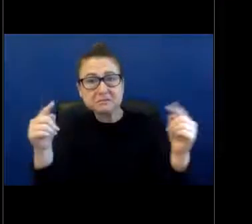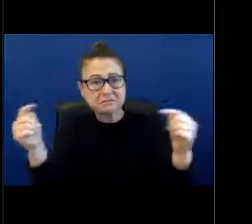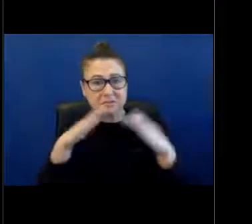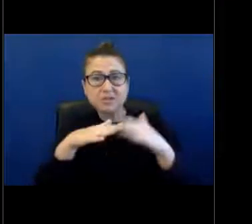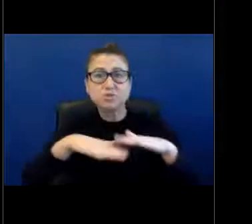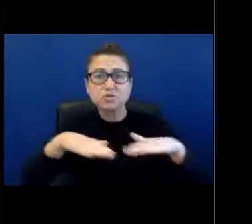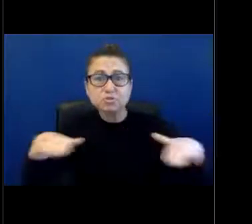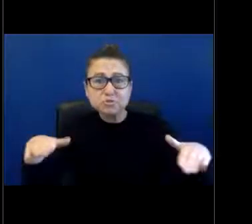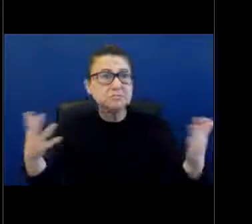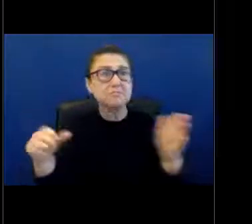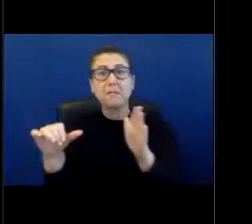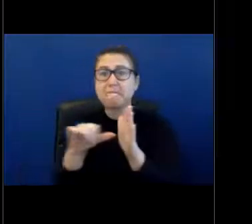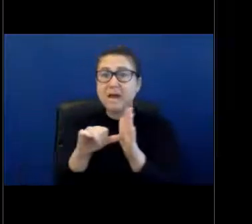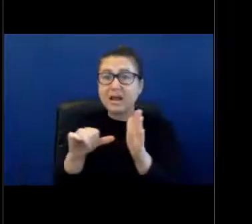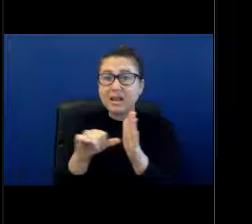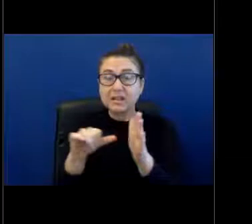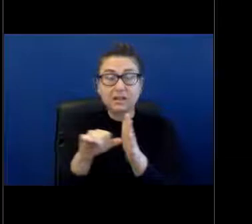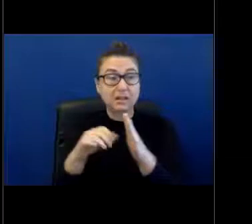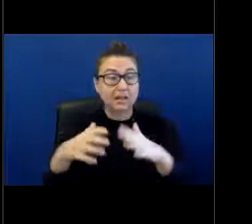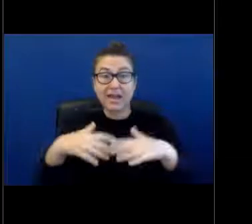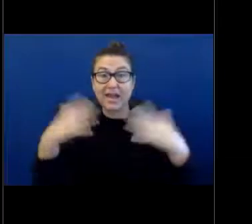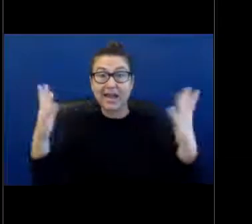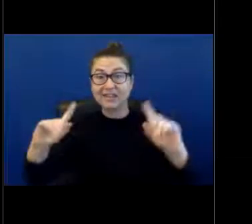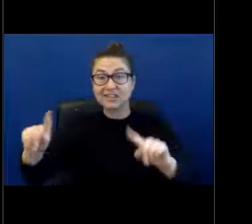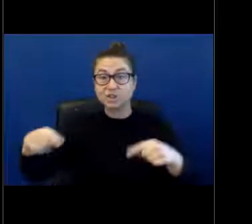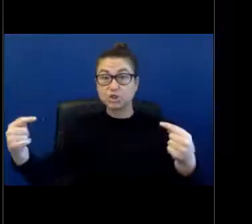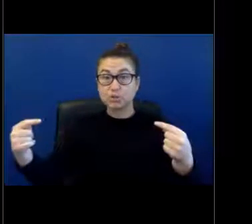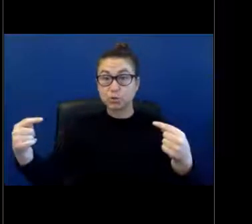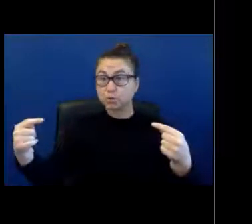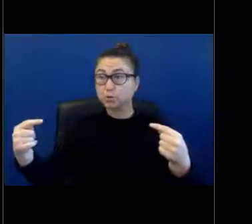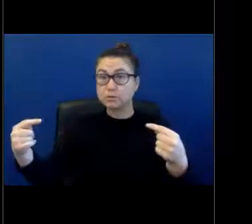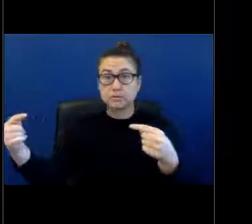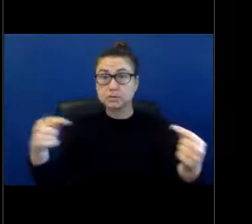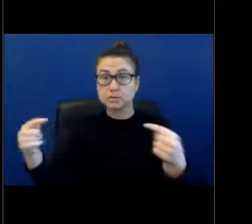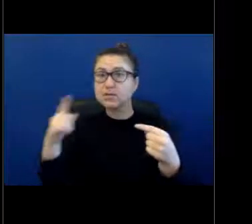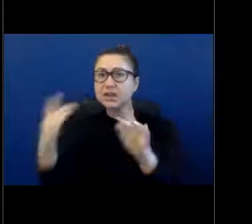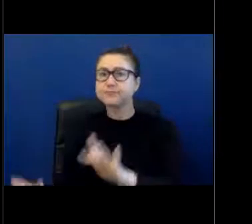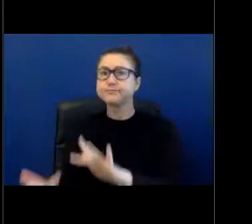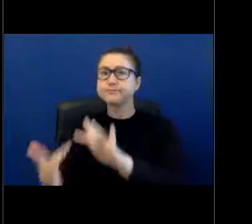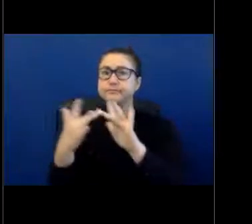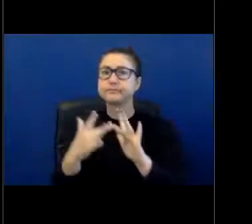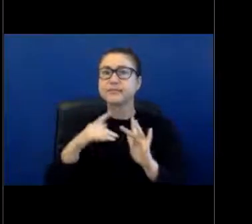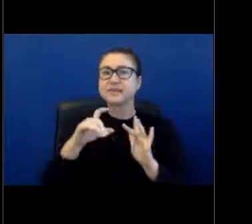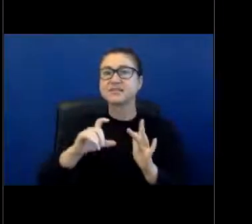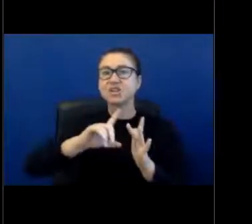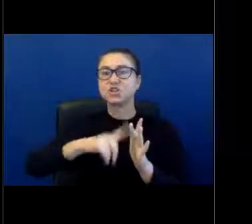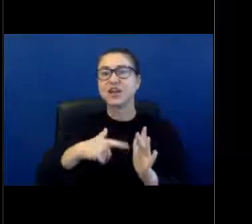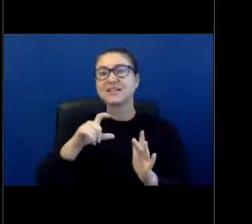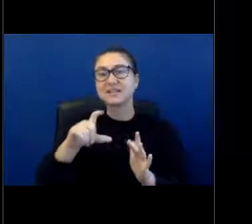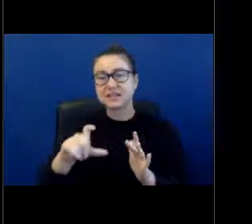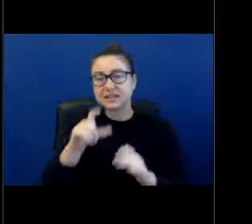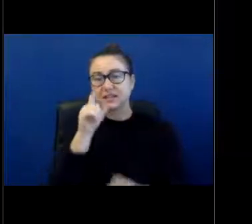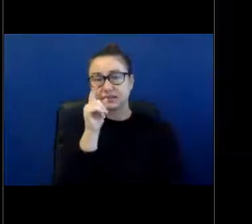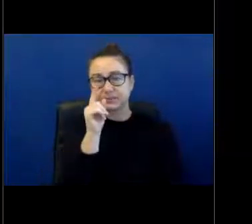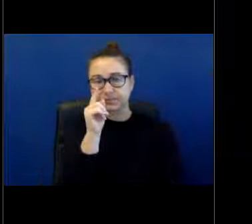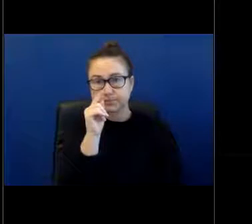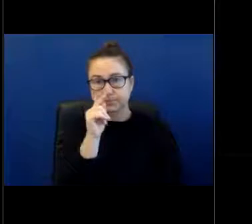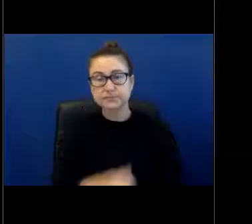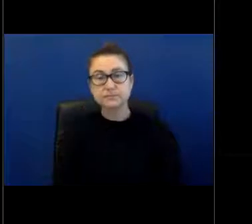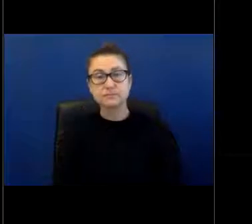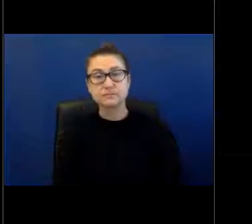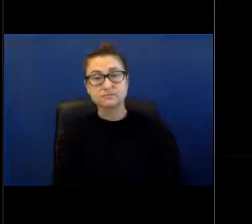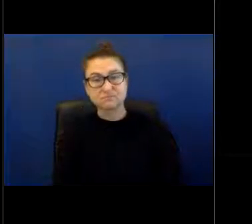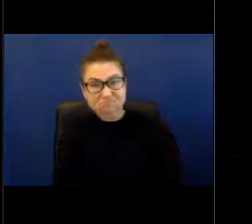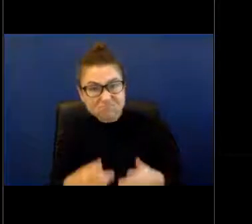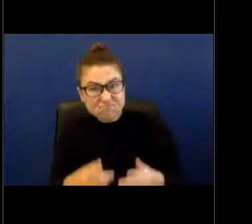matters, any kind of dispute can come to the CJC mediation. Will that do for